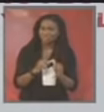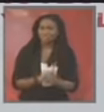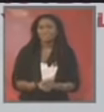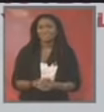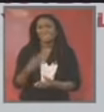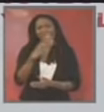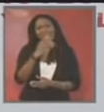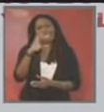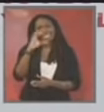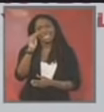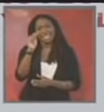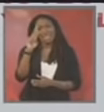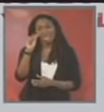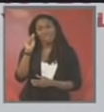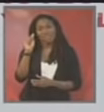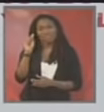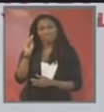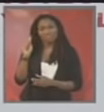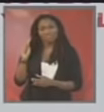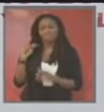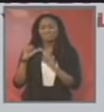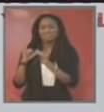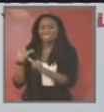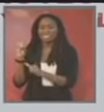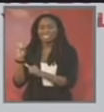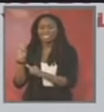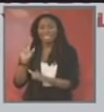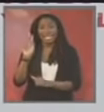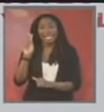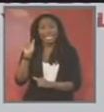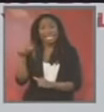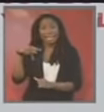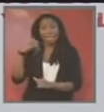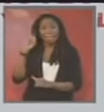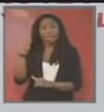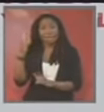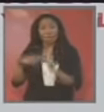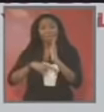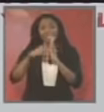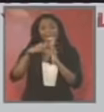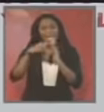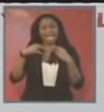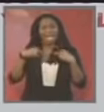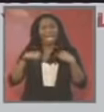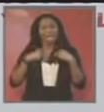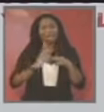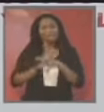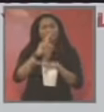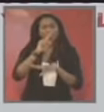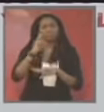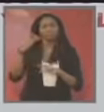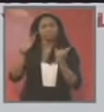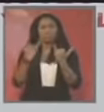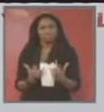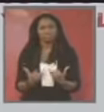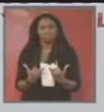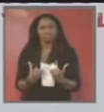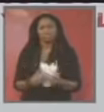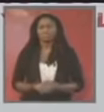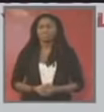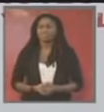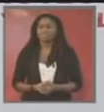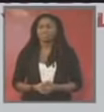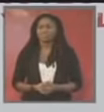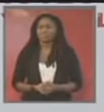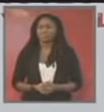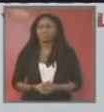Suite, 6. Cape Hawk Hotel has 102 persons at this time. With regards to the national tag, just to give you a little background